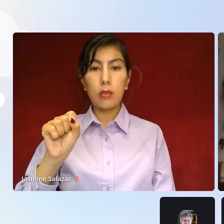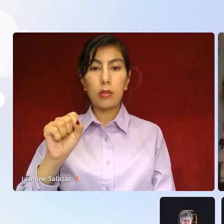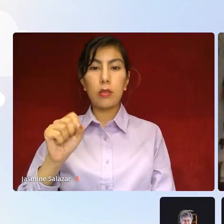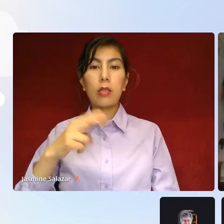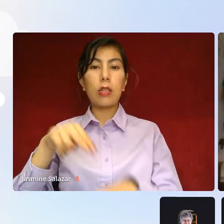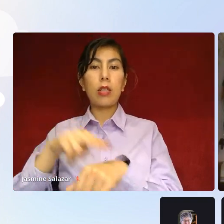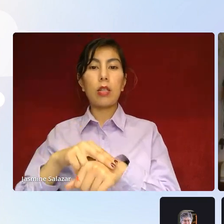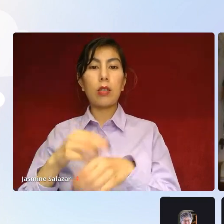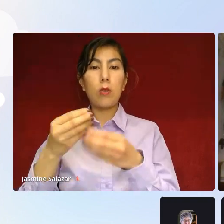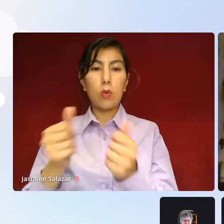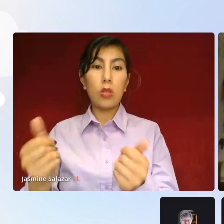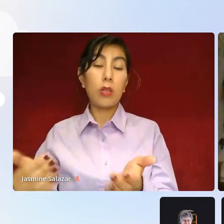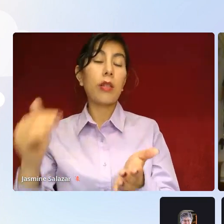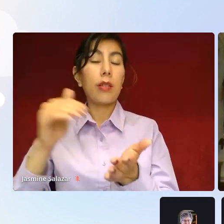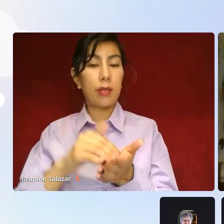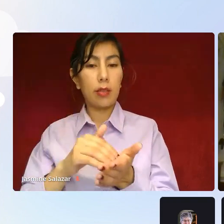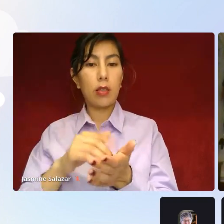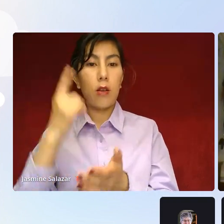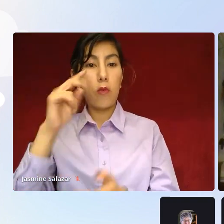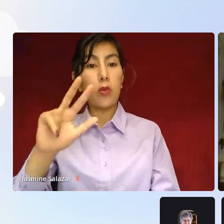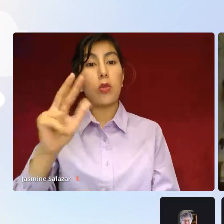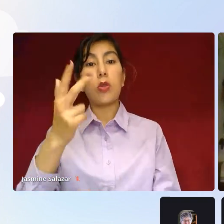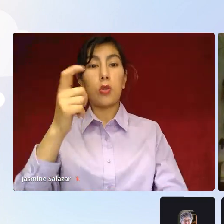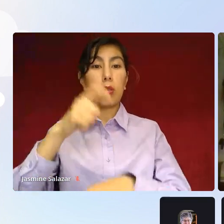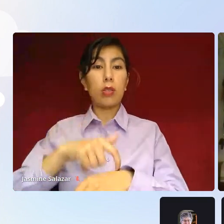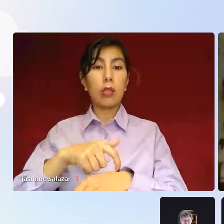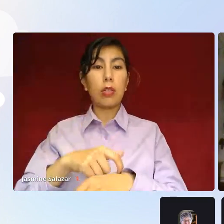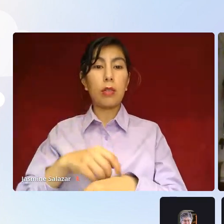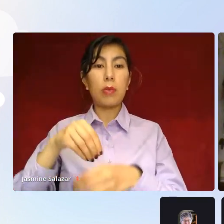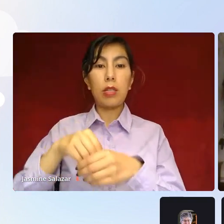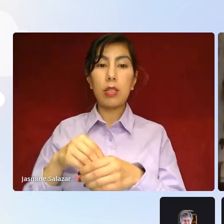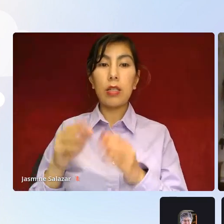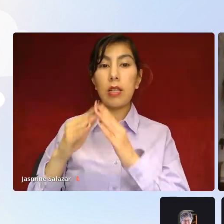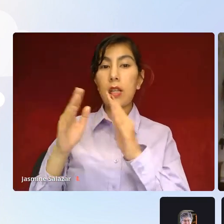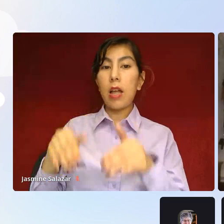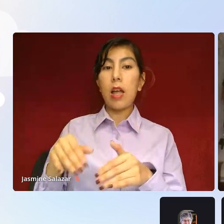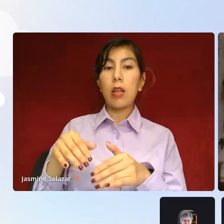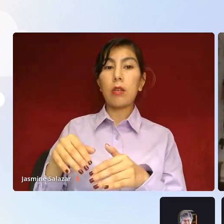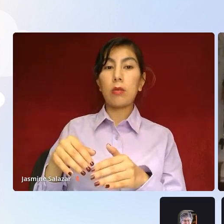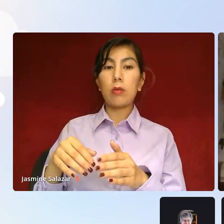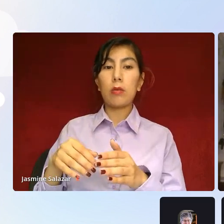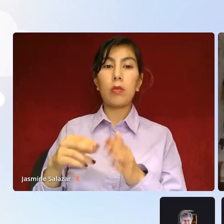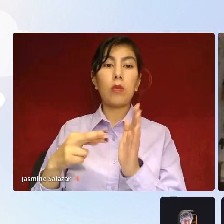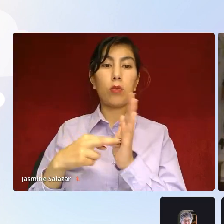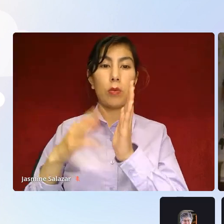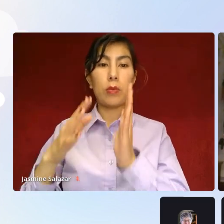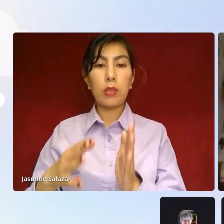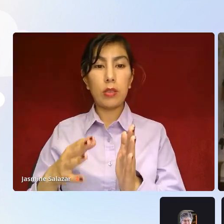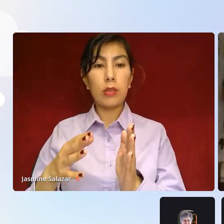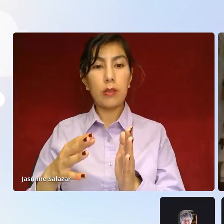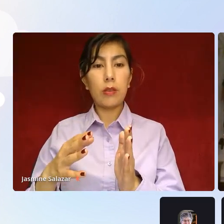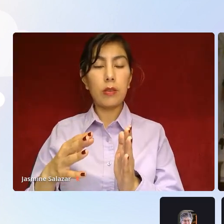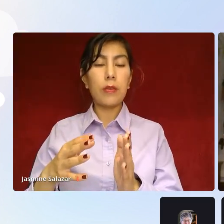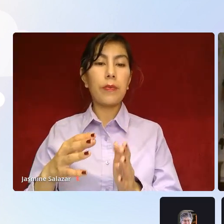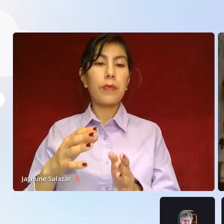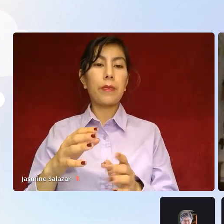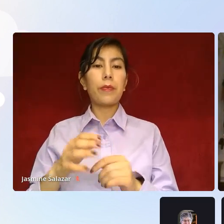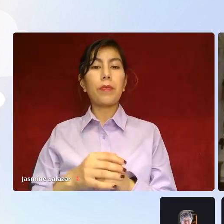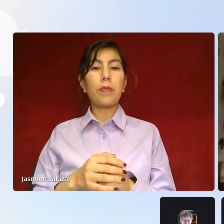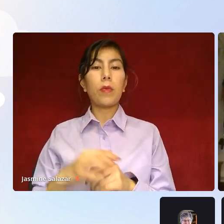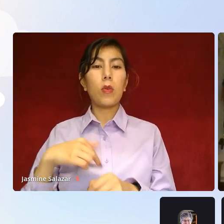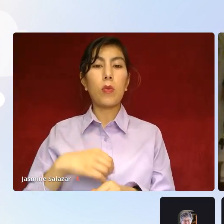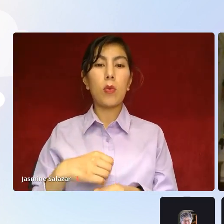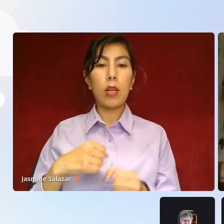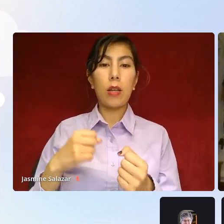again, for the third time in the House of Representatives and for the first time in the Senate. We have mental health advocates from 37